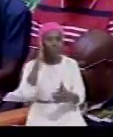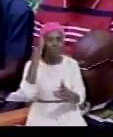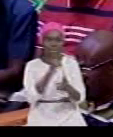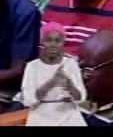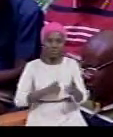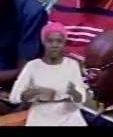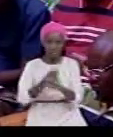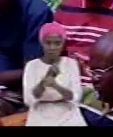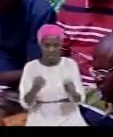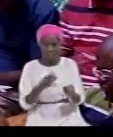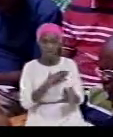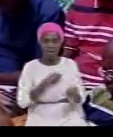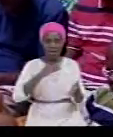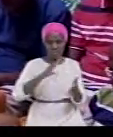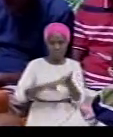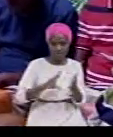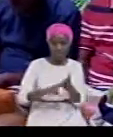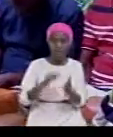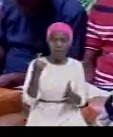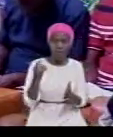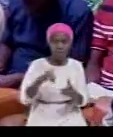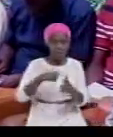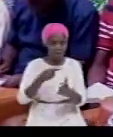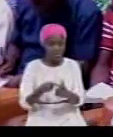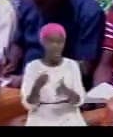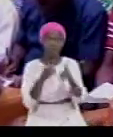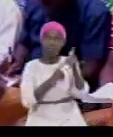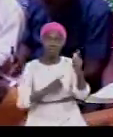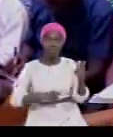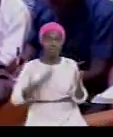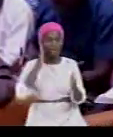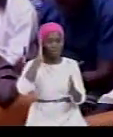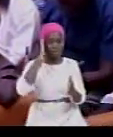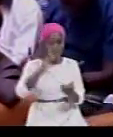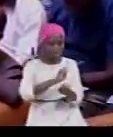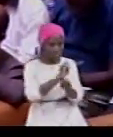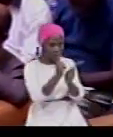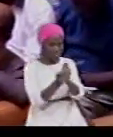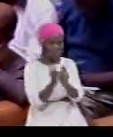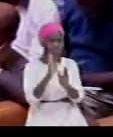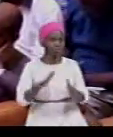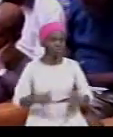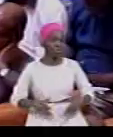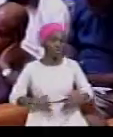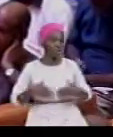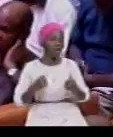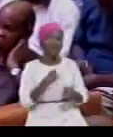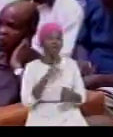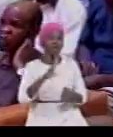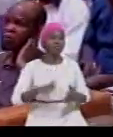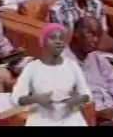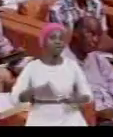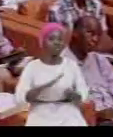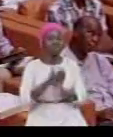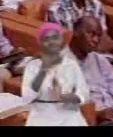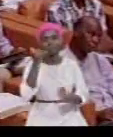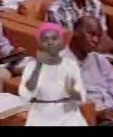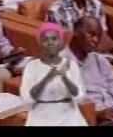forgive. Only then will the Lord turn your life, and your life will turn around in Jesus'